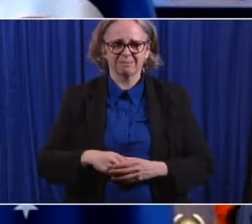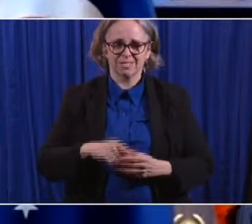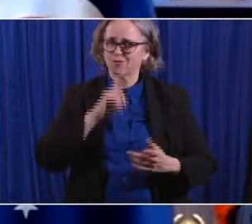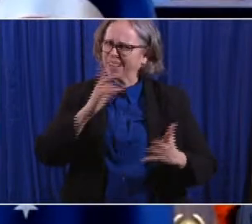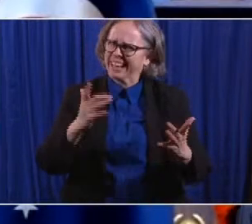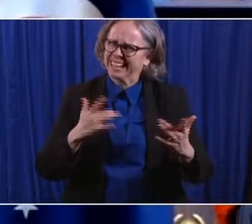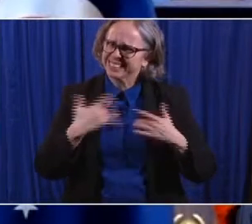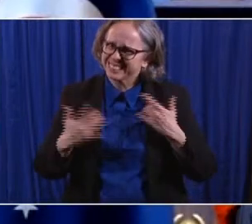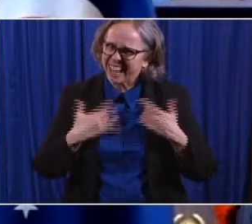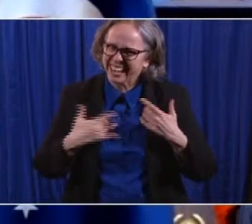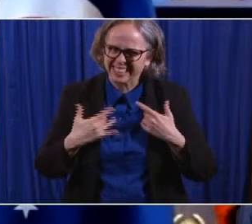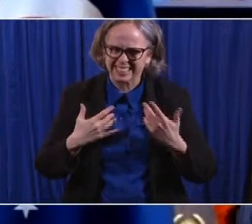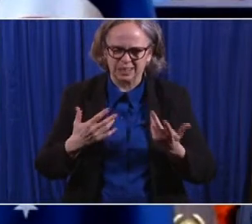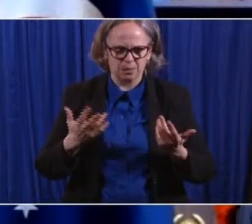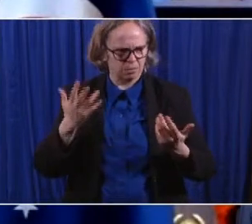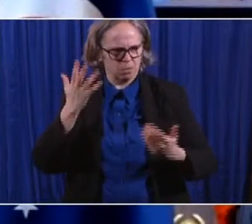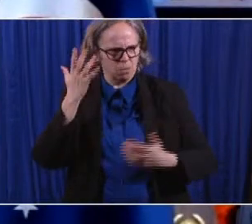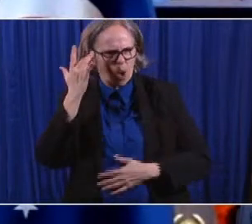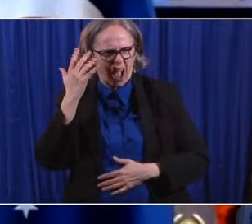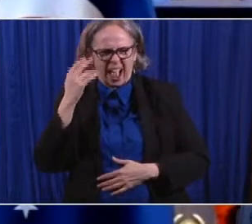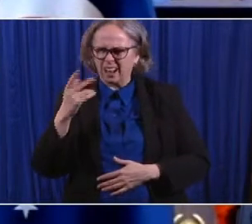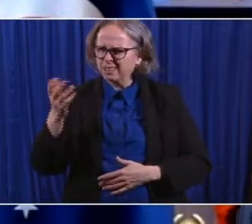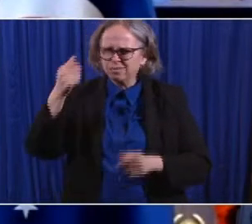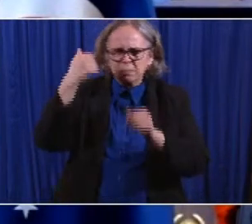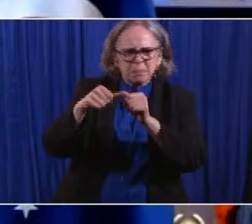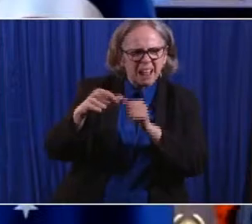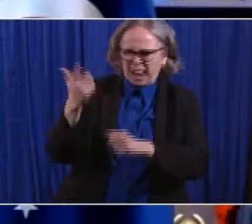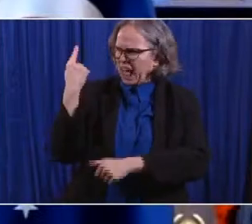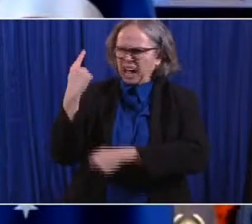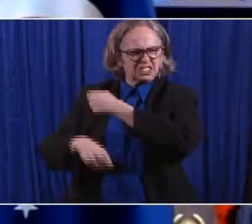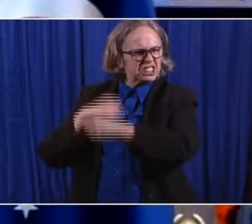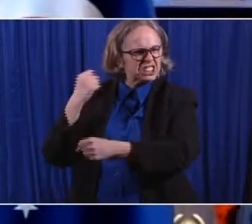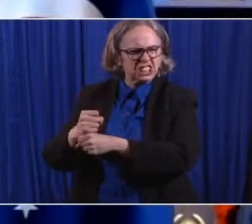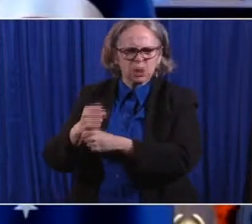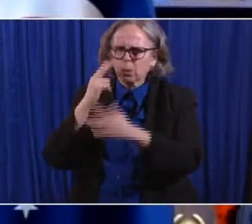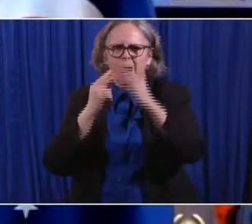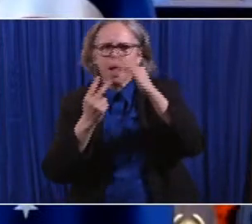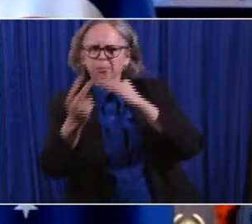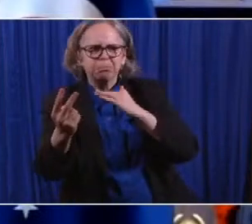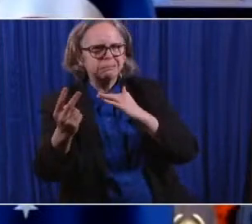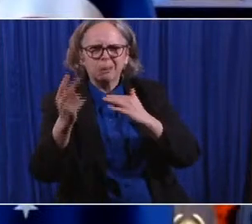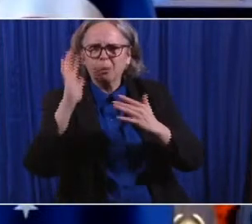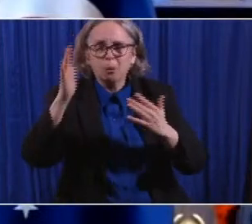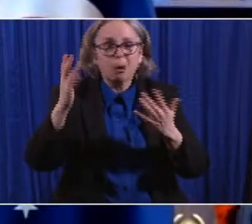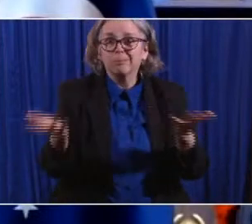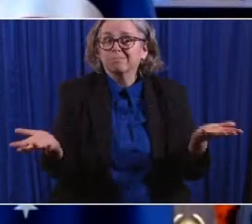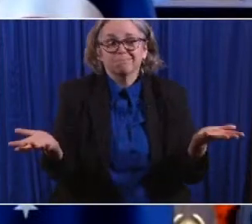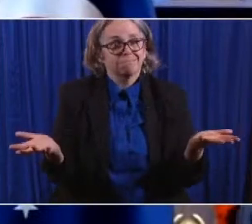out of the pandemic, because we didn't know what was going to happen in 2020. And it's nice